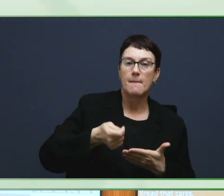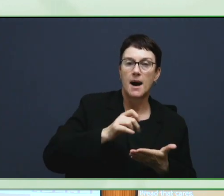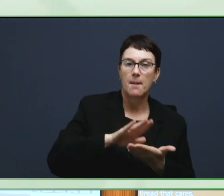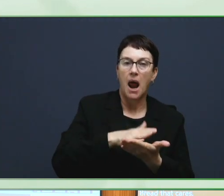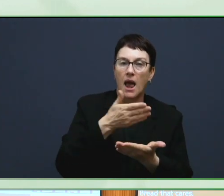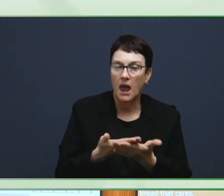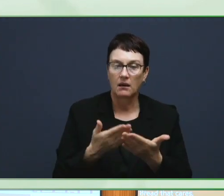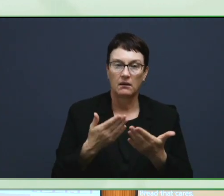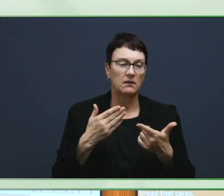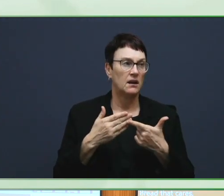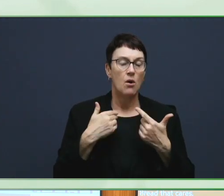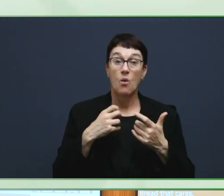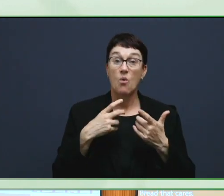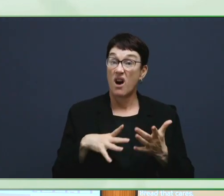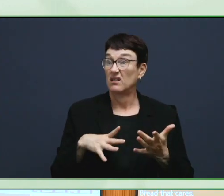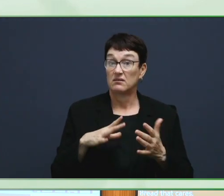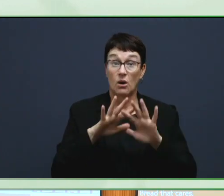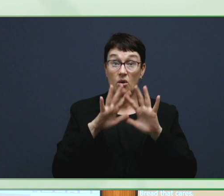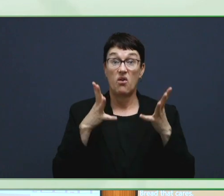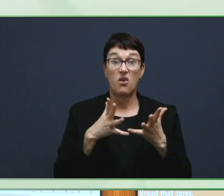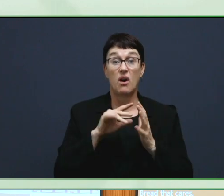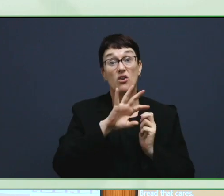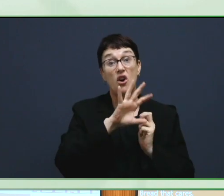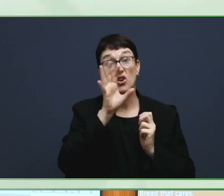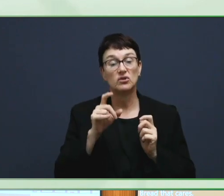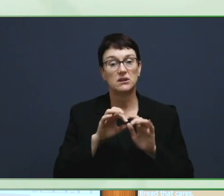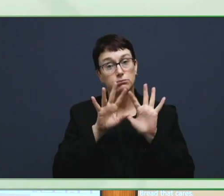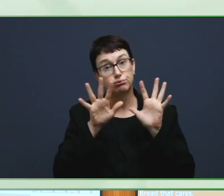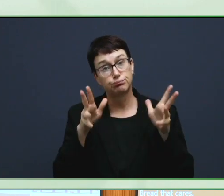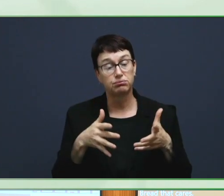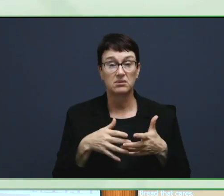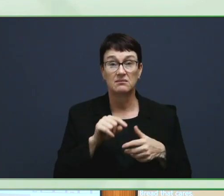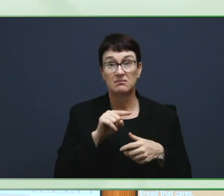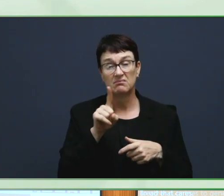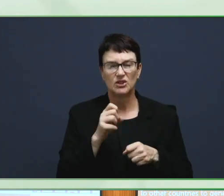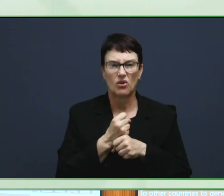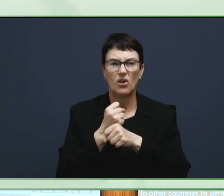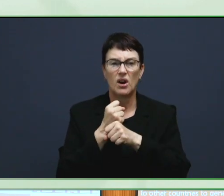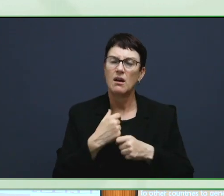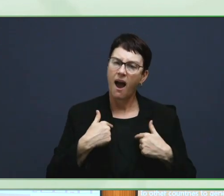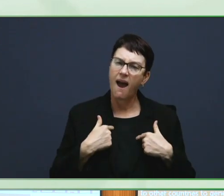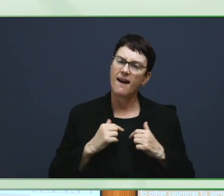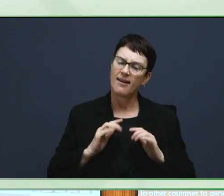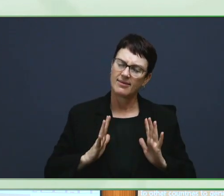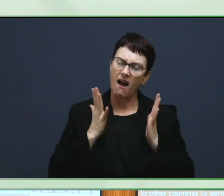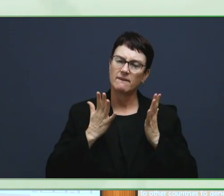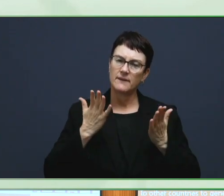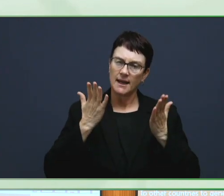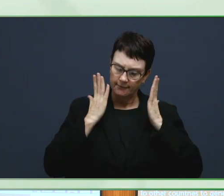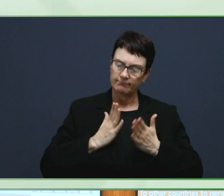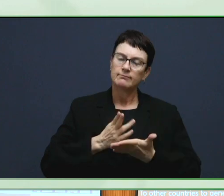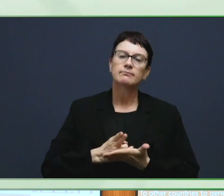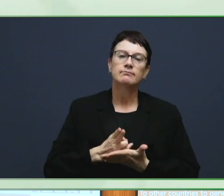jobs so we can live with dignity of our job. Thank you very much. I